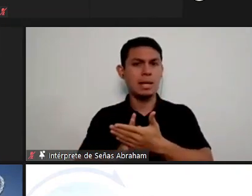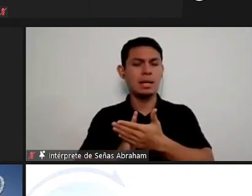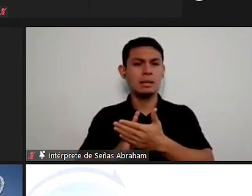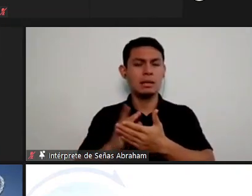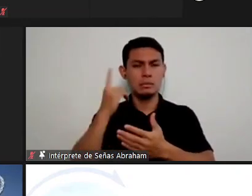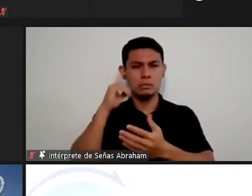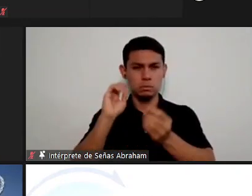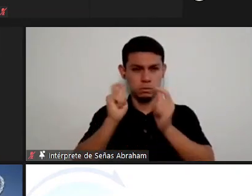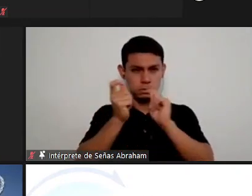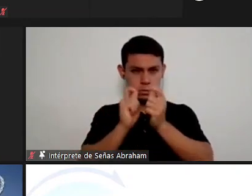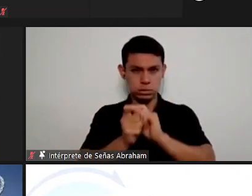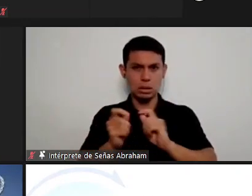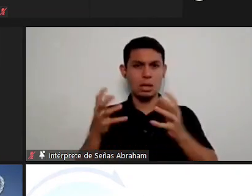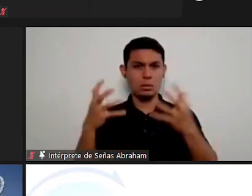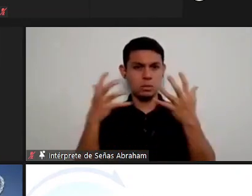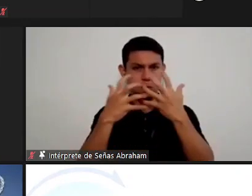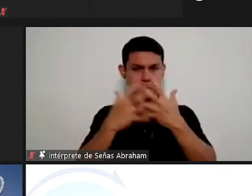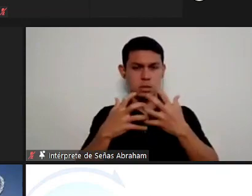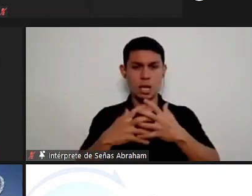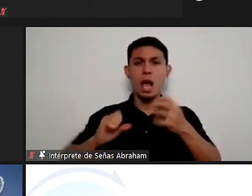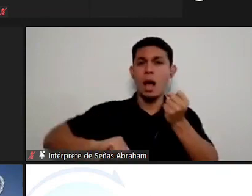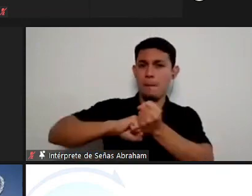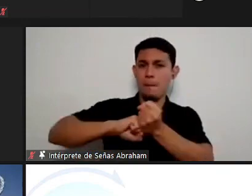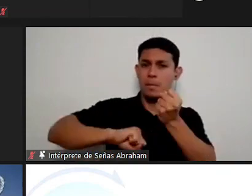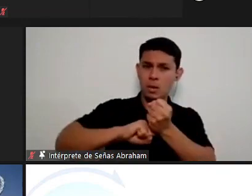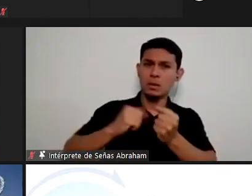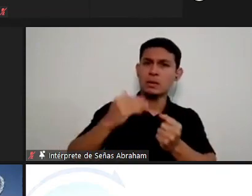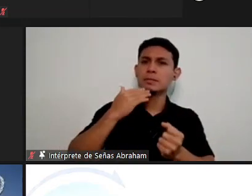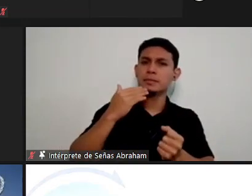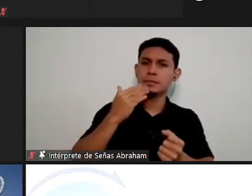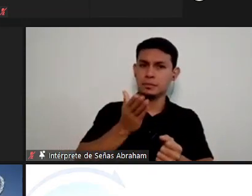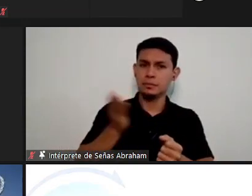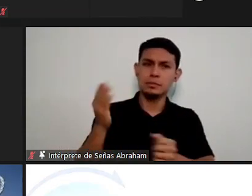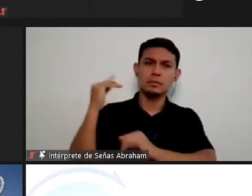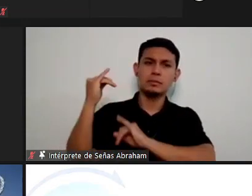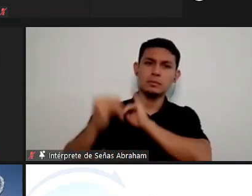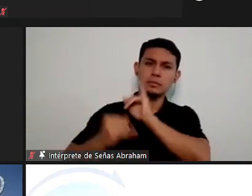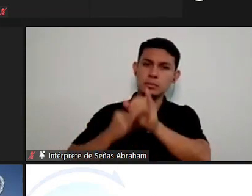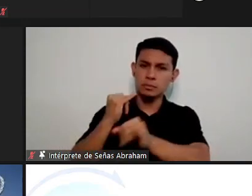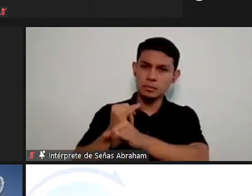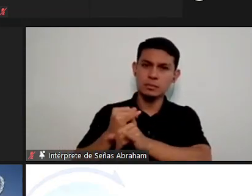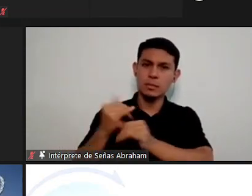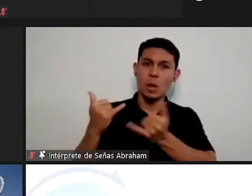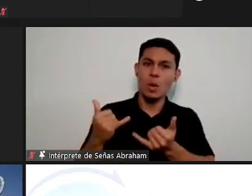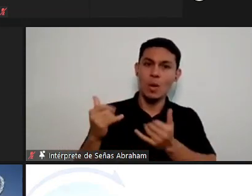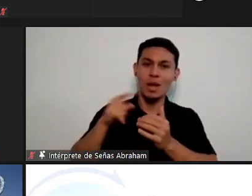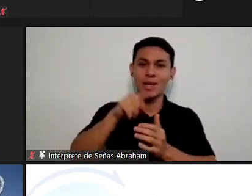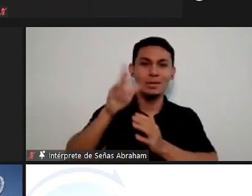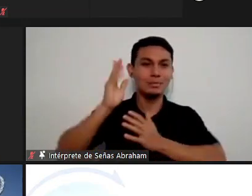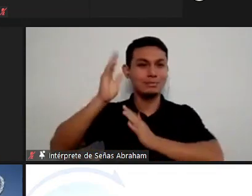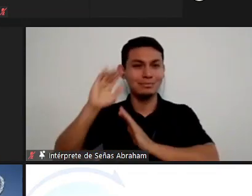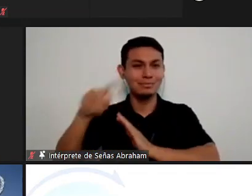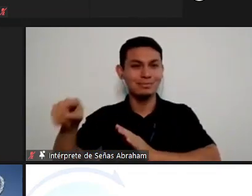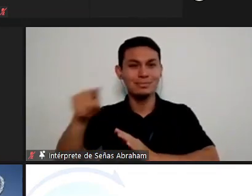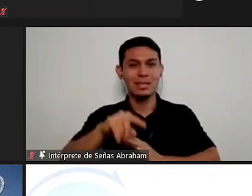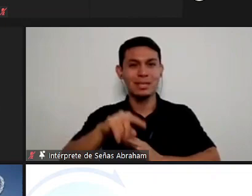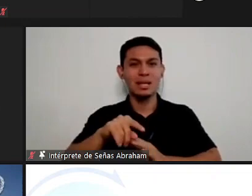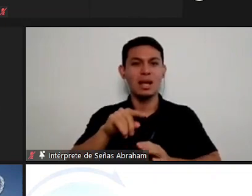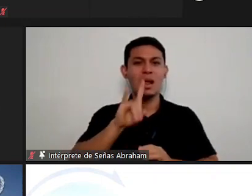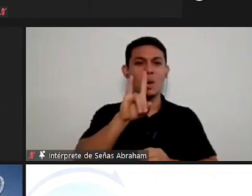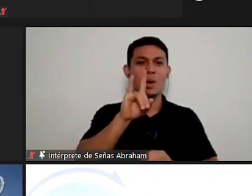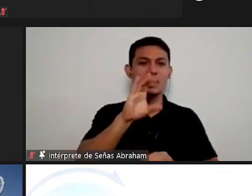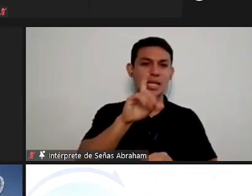achieve a follow-up with the support for the international organizations that are with us the